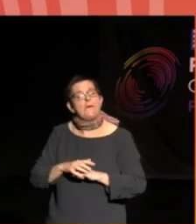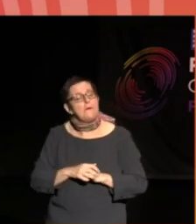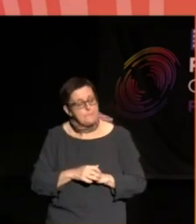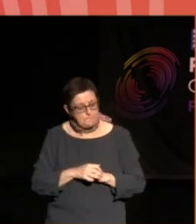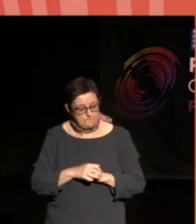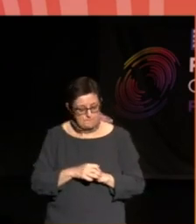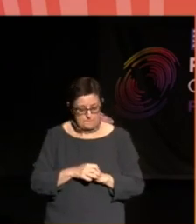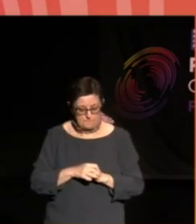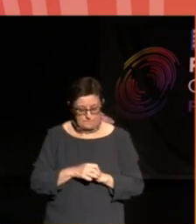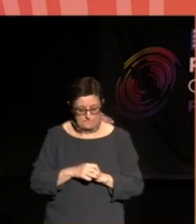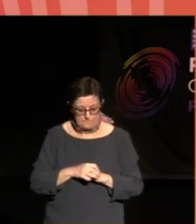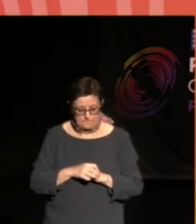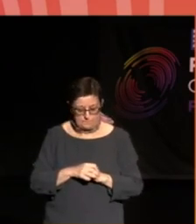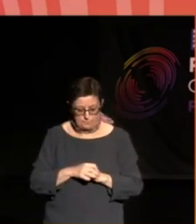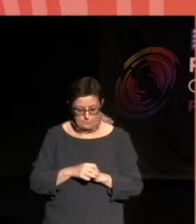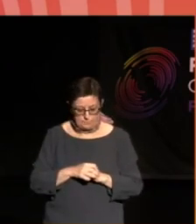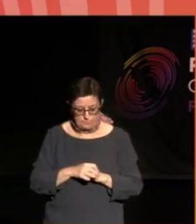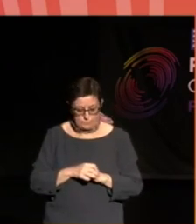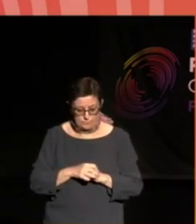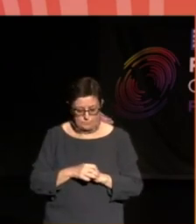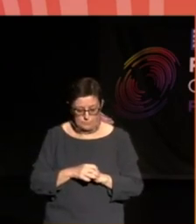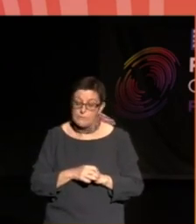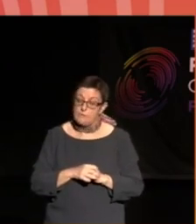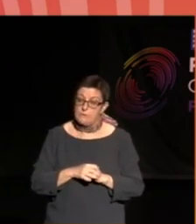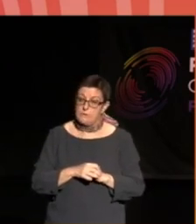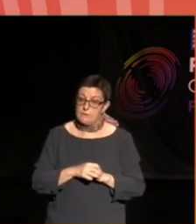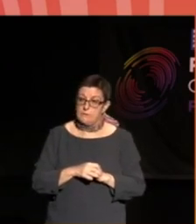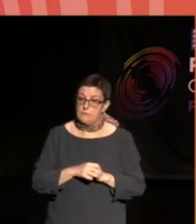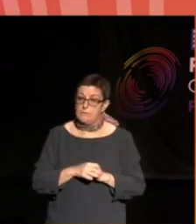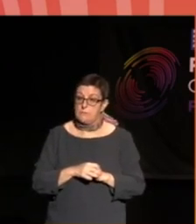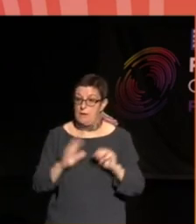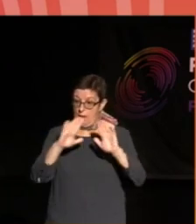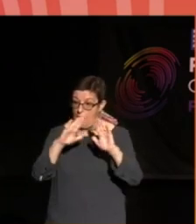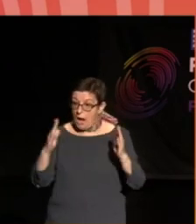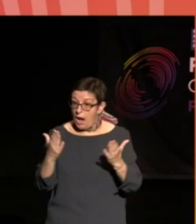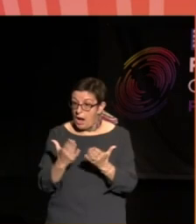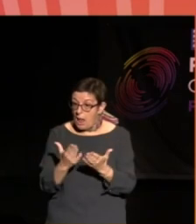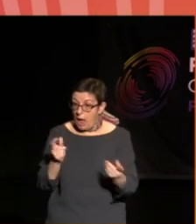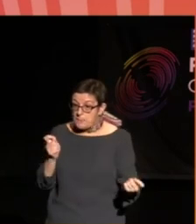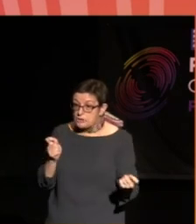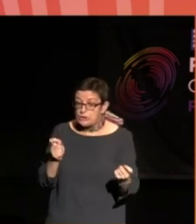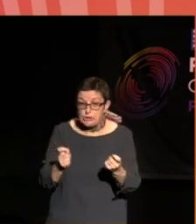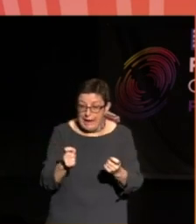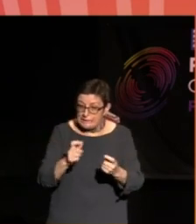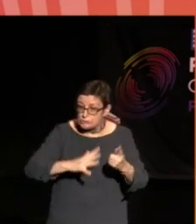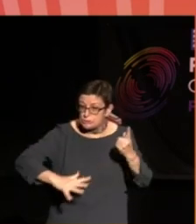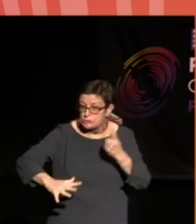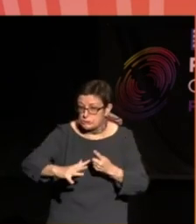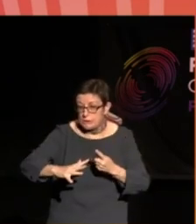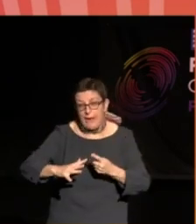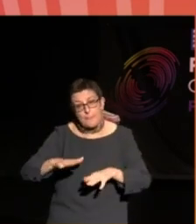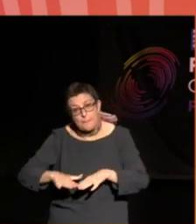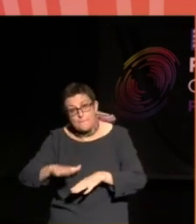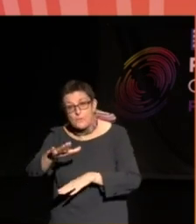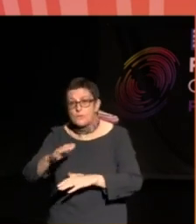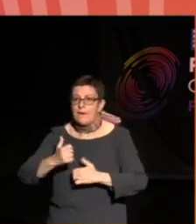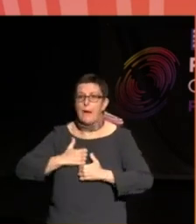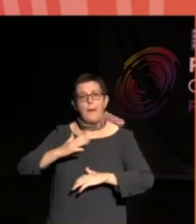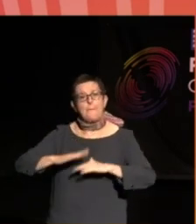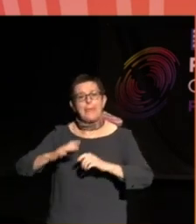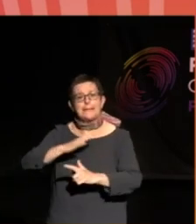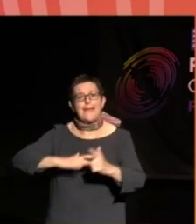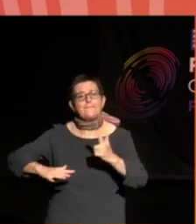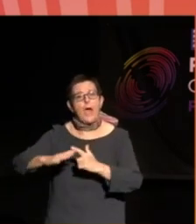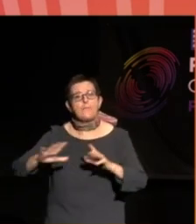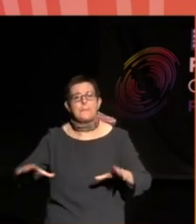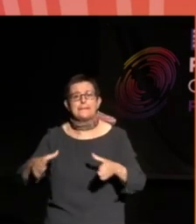Because, if we position climate change and the future of the built environment as an issue simply of avoiding